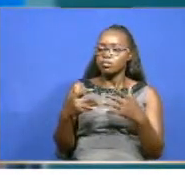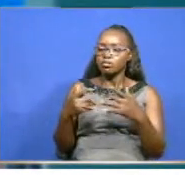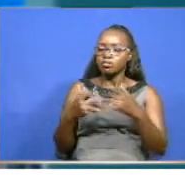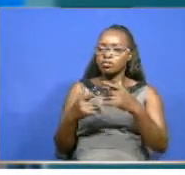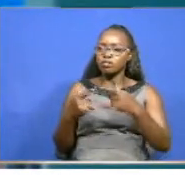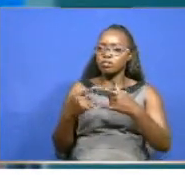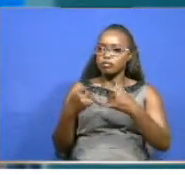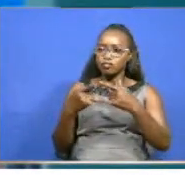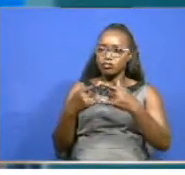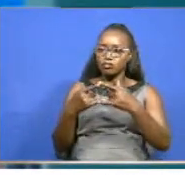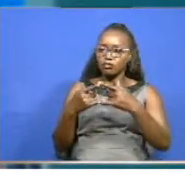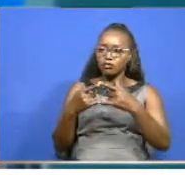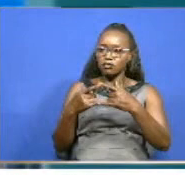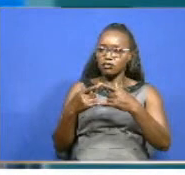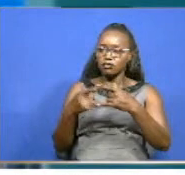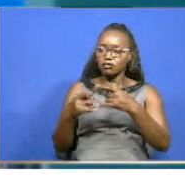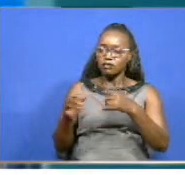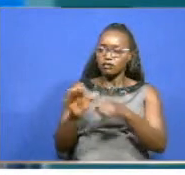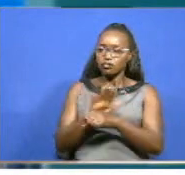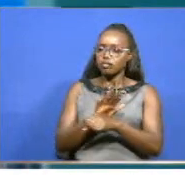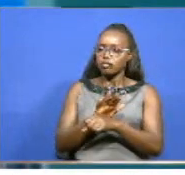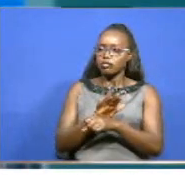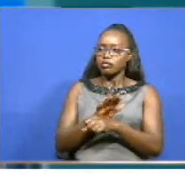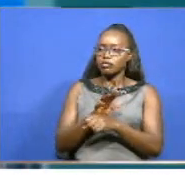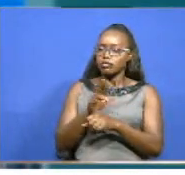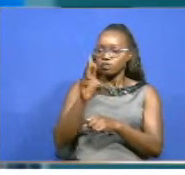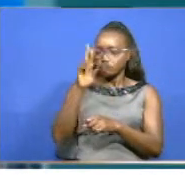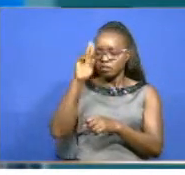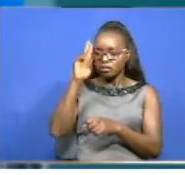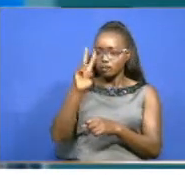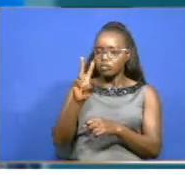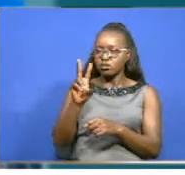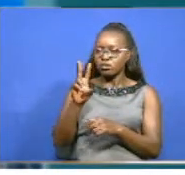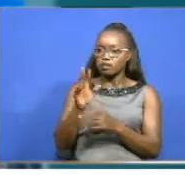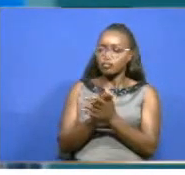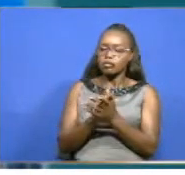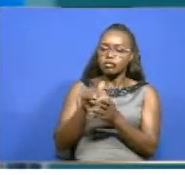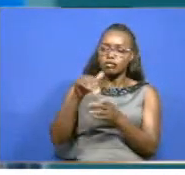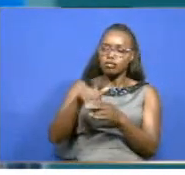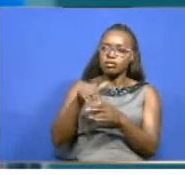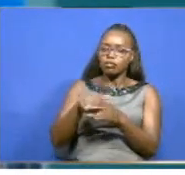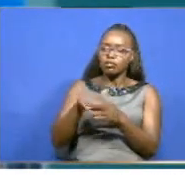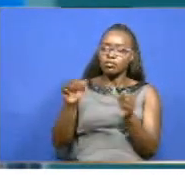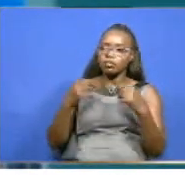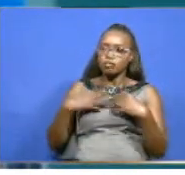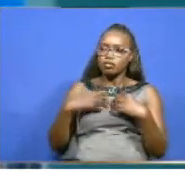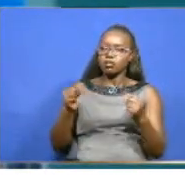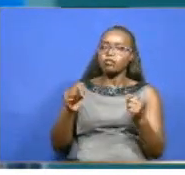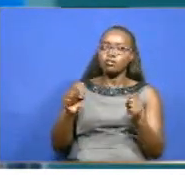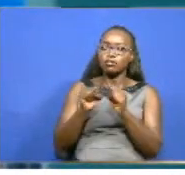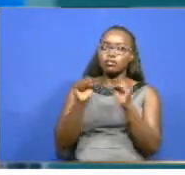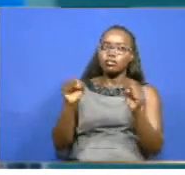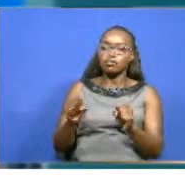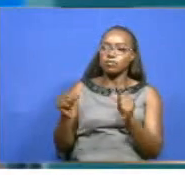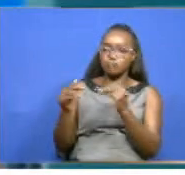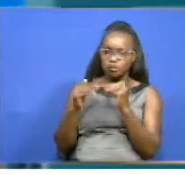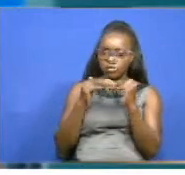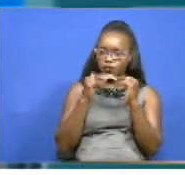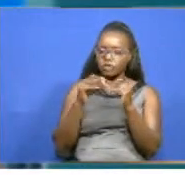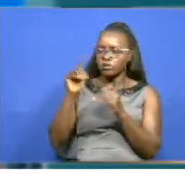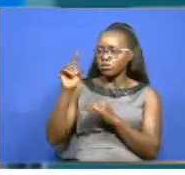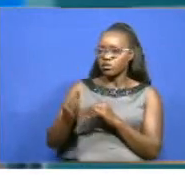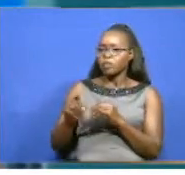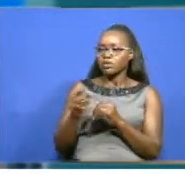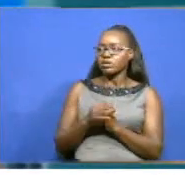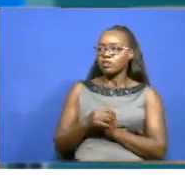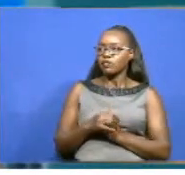Simply because of two reasons. One is an investment into the health system must be uniform.